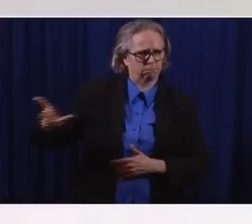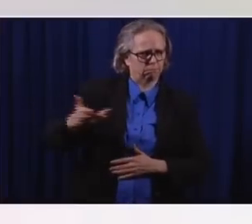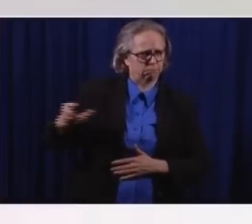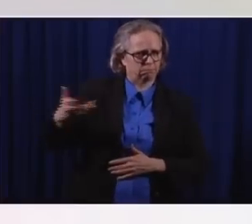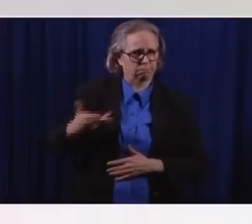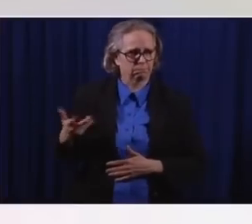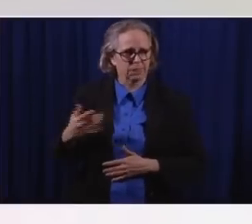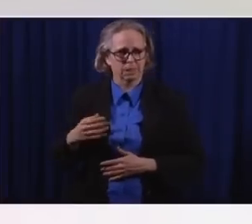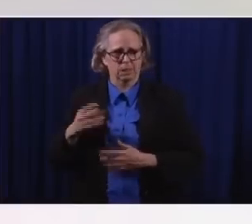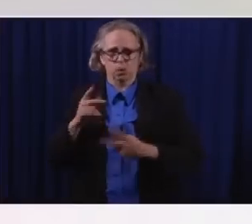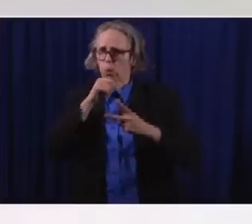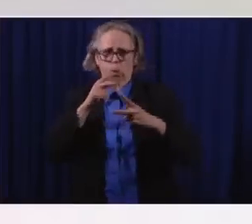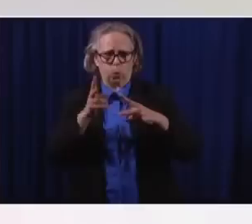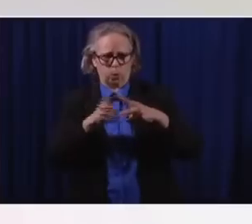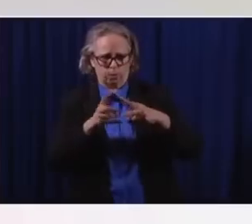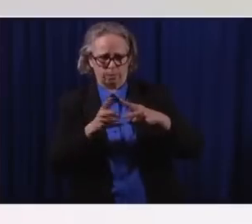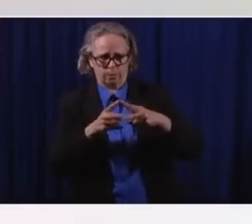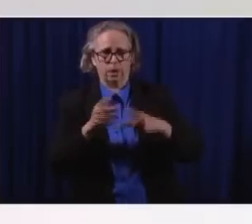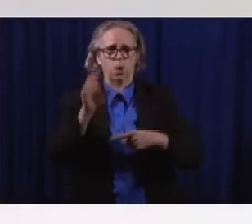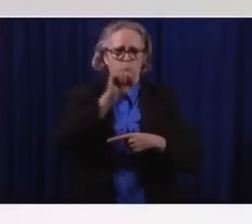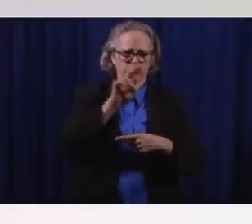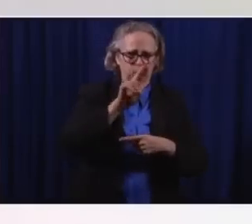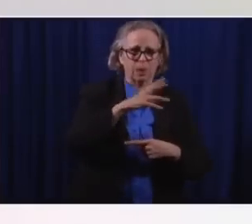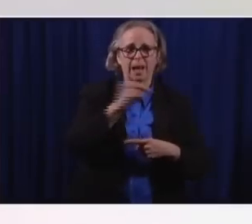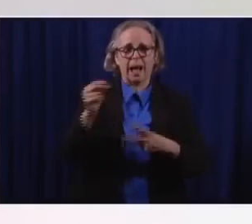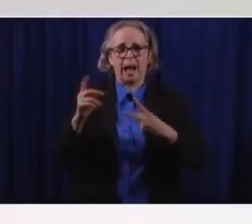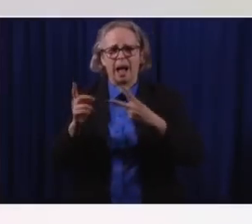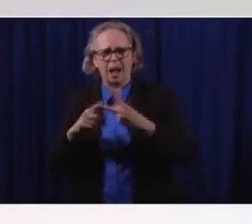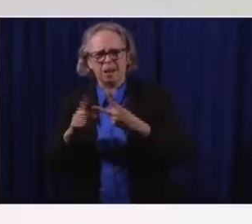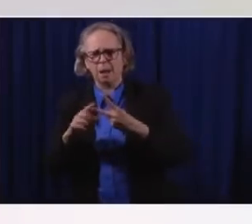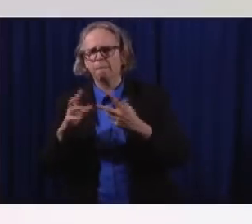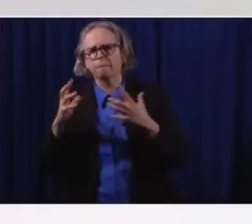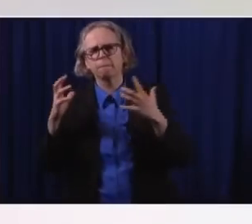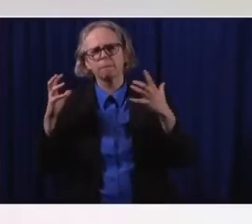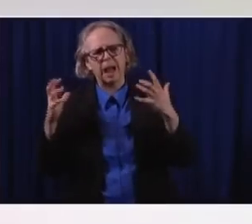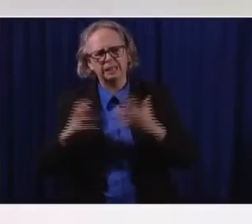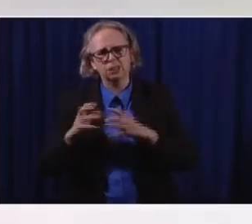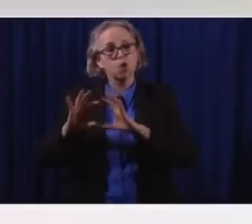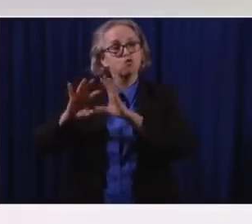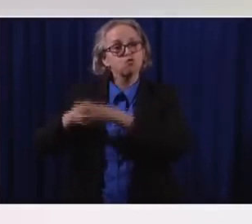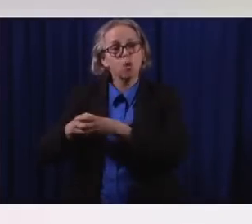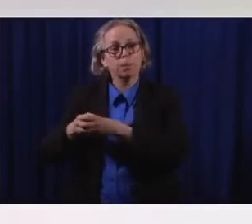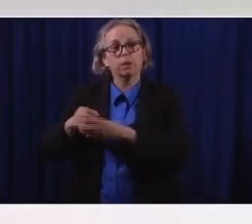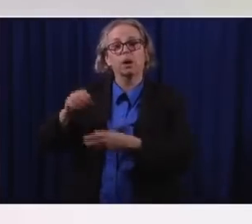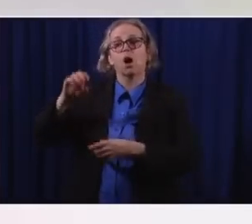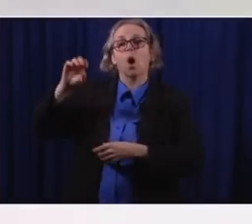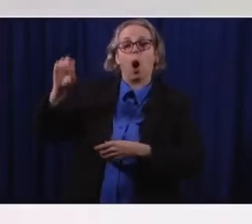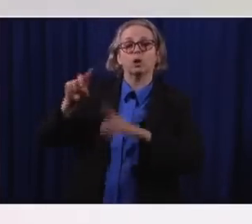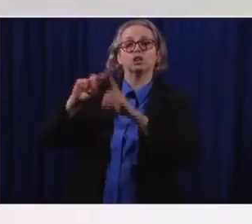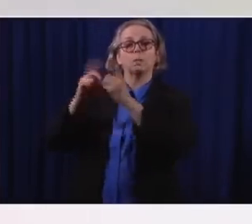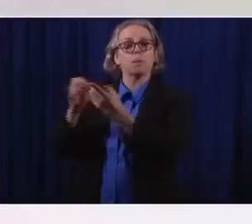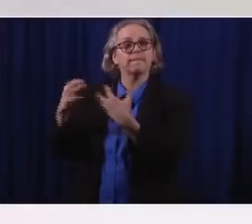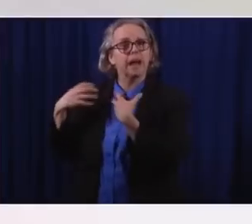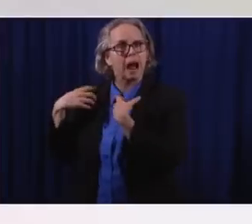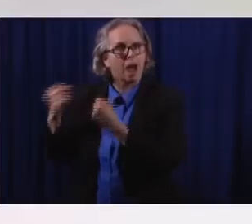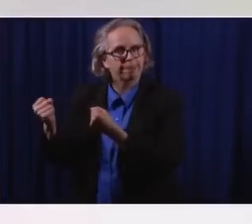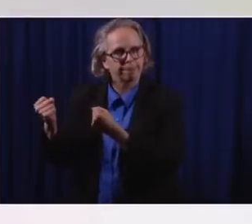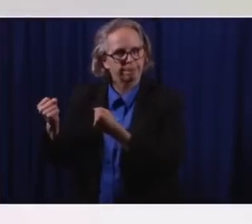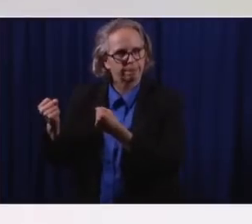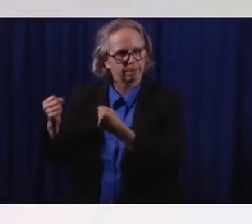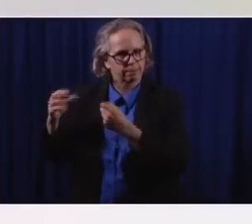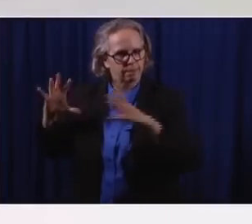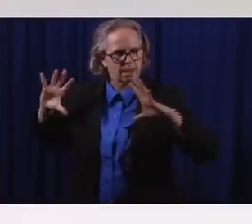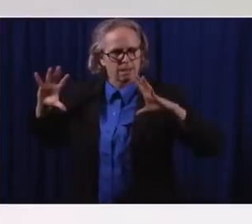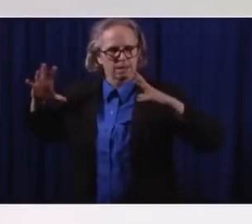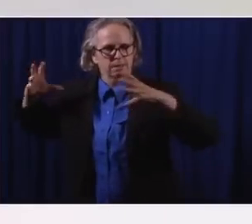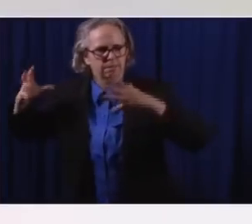Ohio State, but also an incredible group at the Ohio Department of Health. Also our partnerships with local